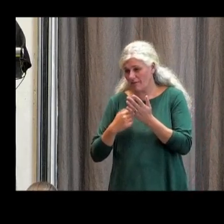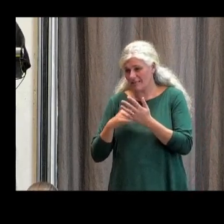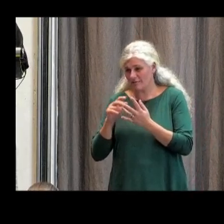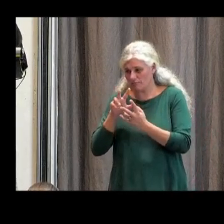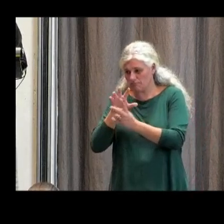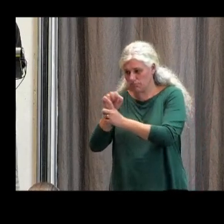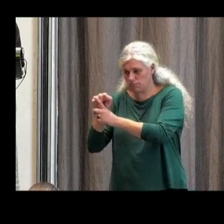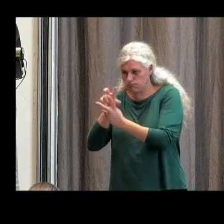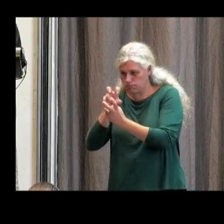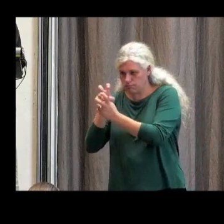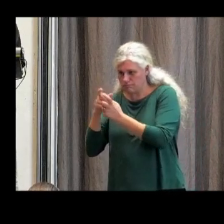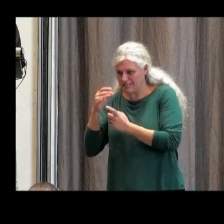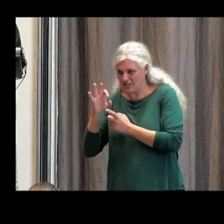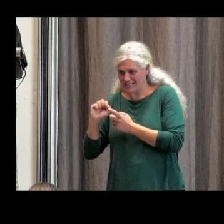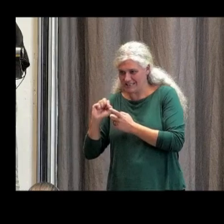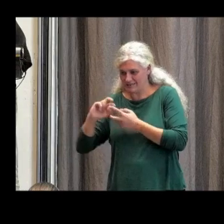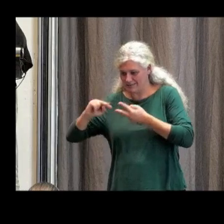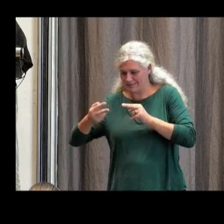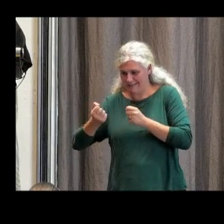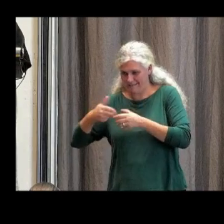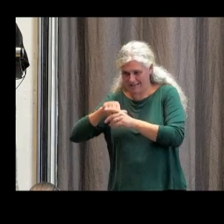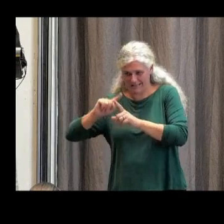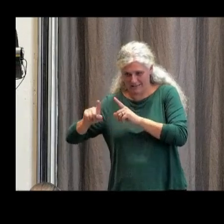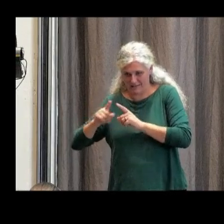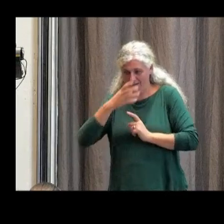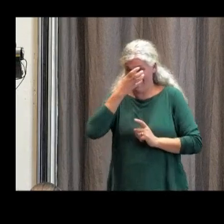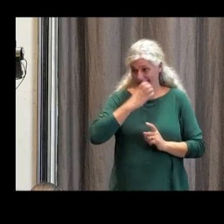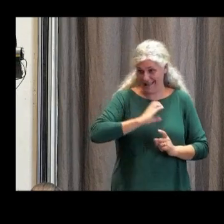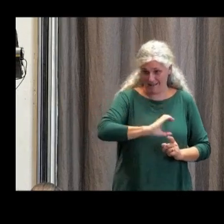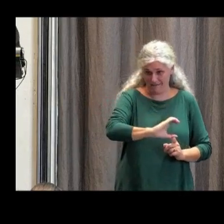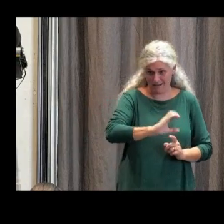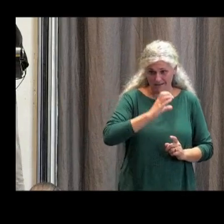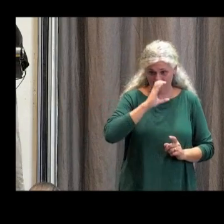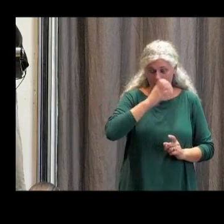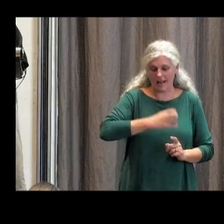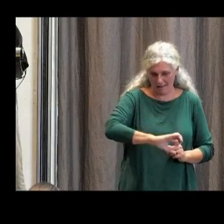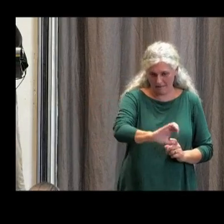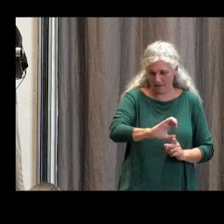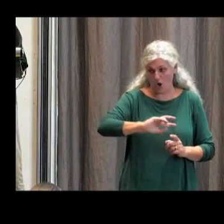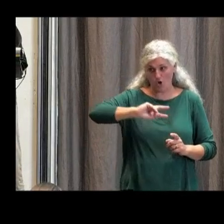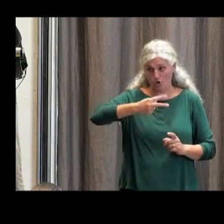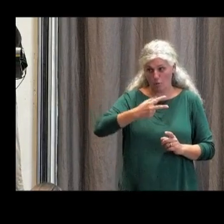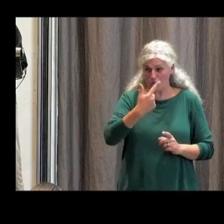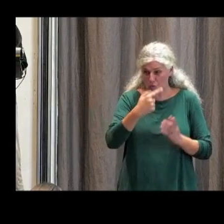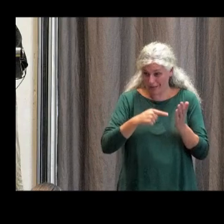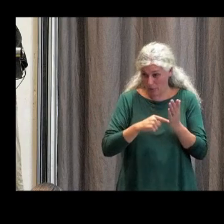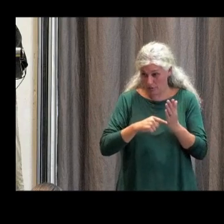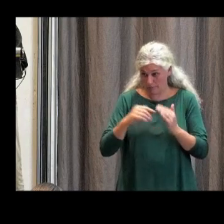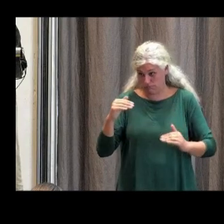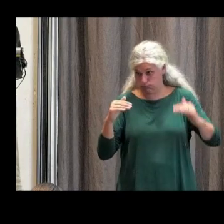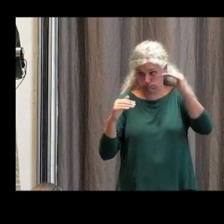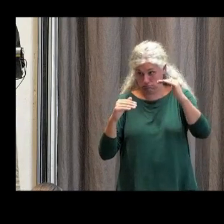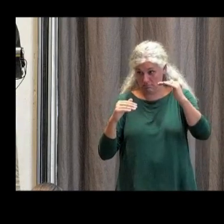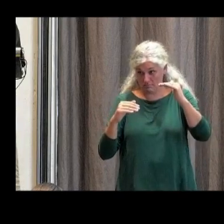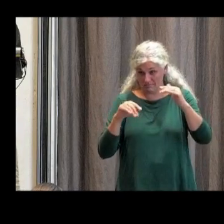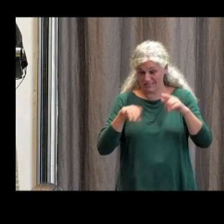receptor genes. Now, an elephant has probably double that, about 2,000 of these